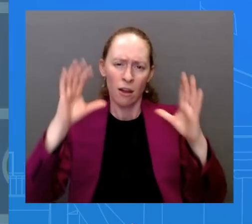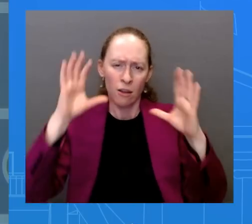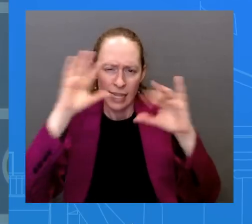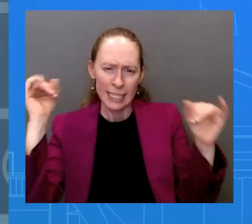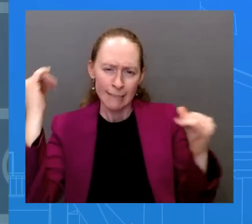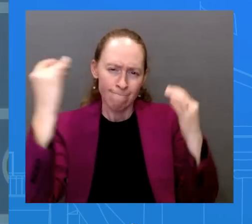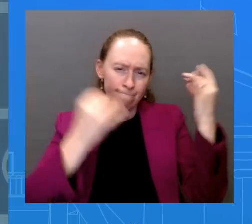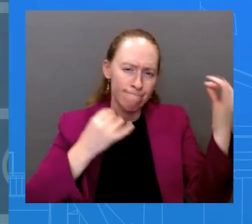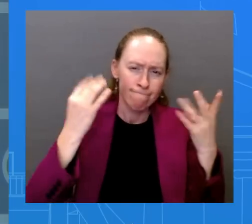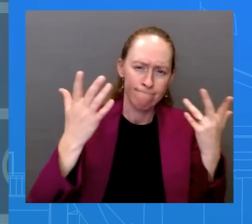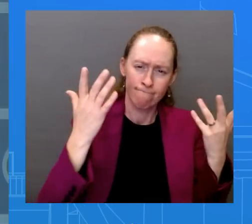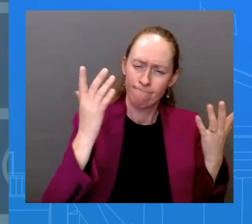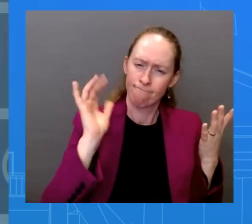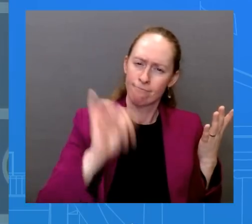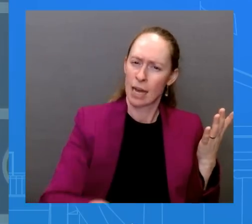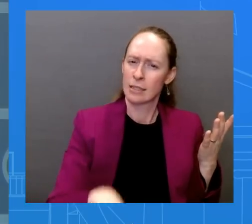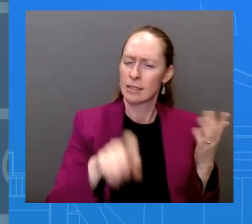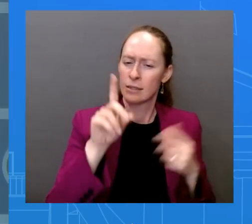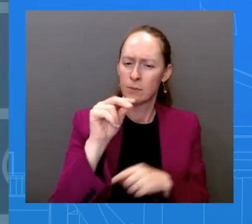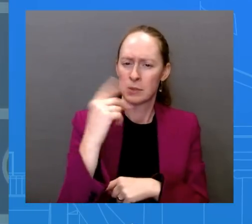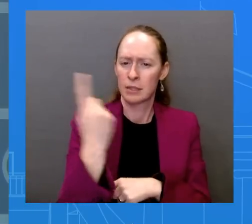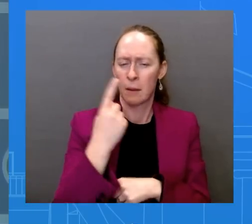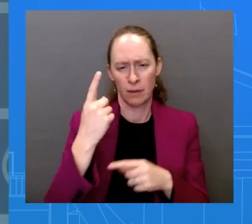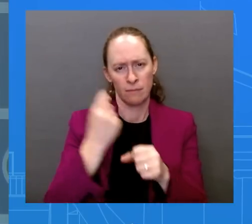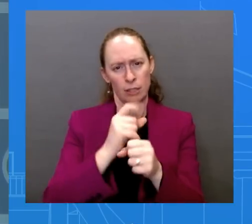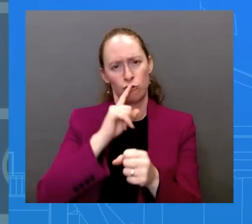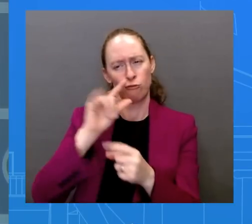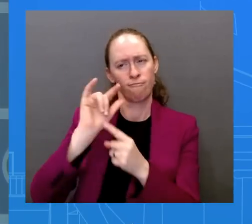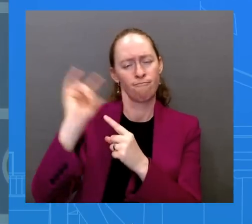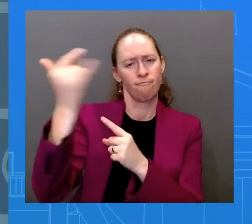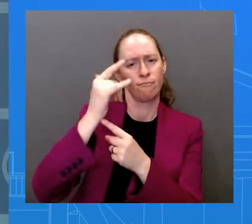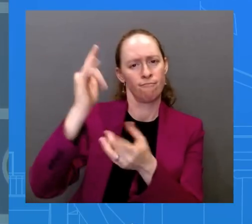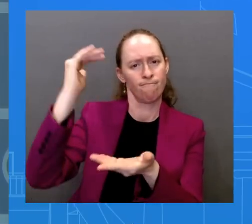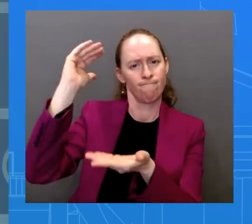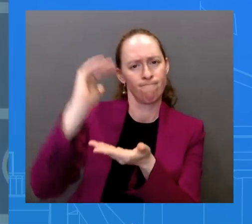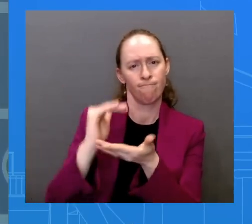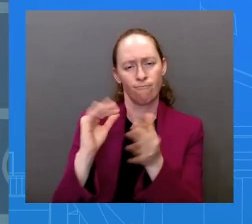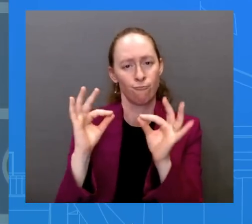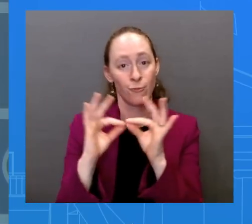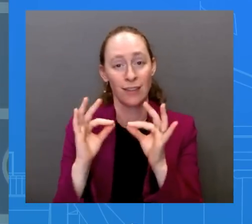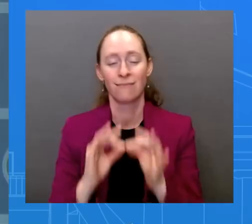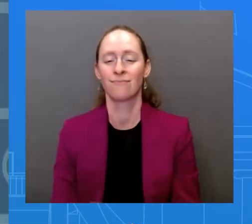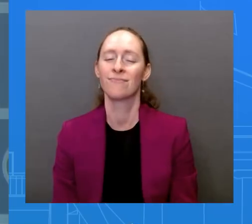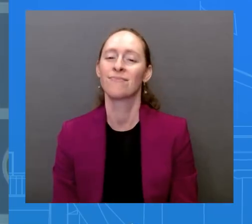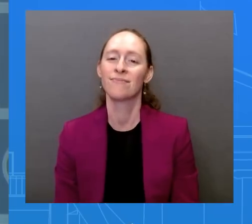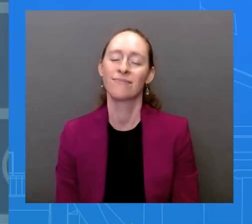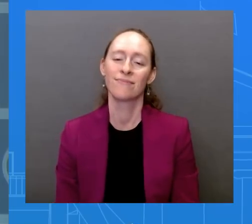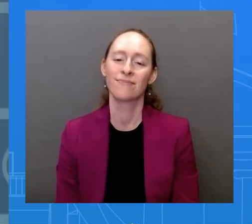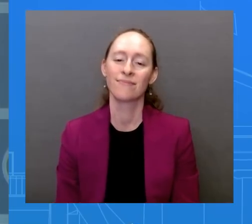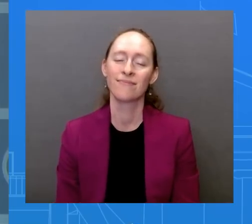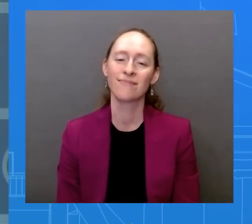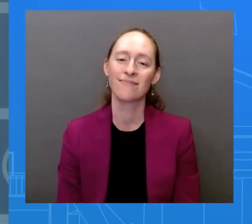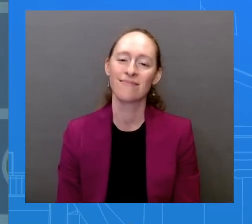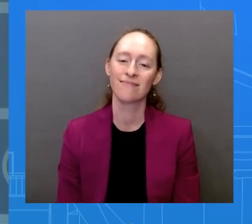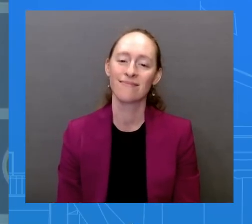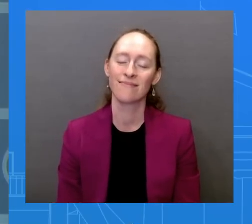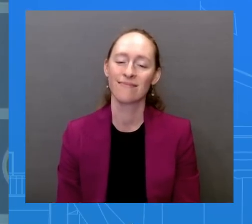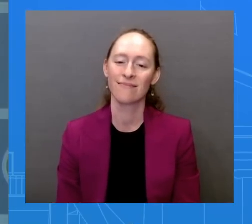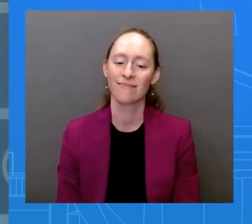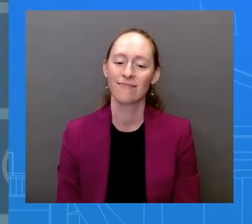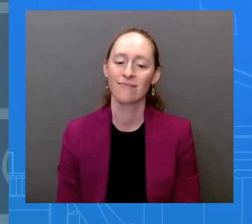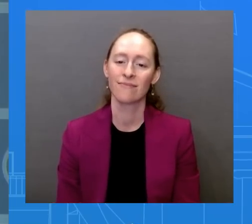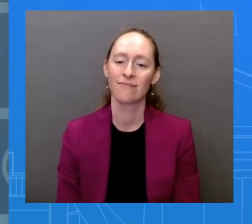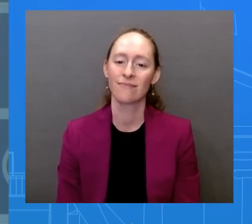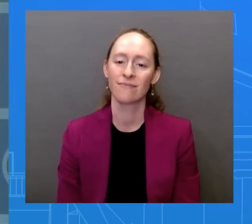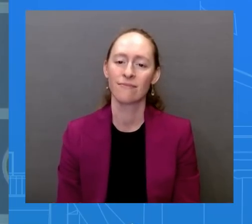costs. Tomorrow, the President will continue this focus with remarks at the White House on how he is lowering